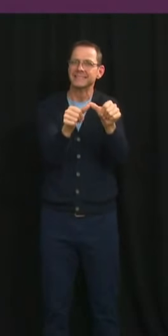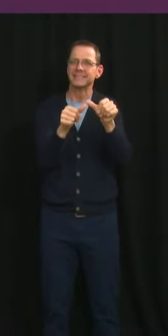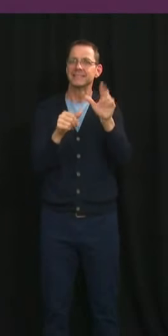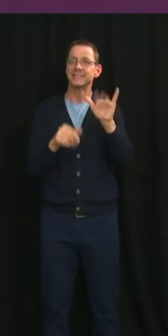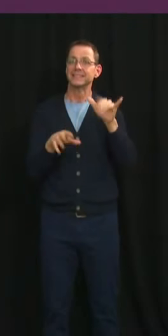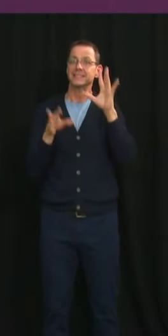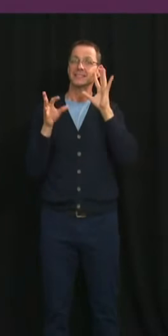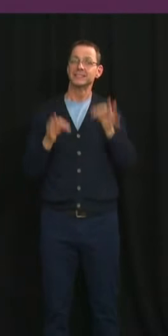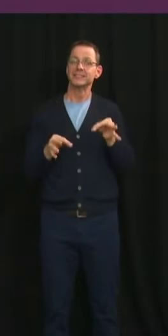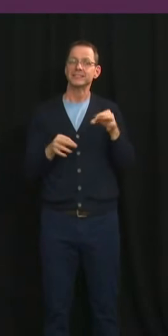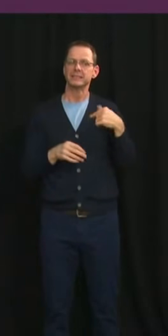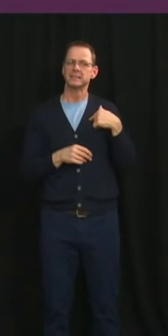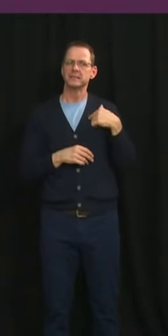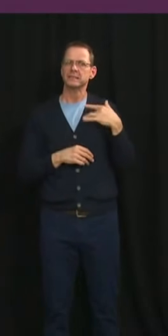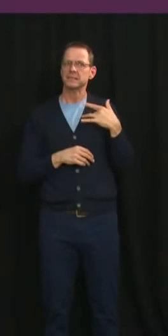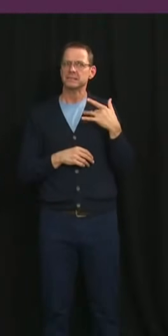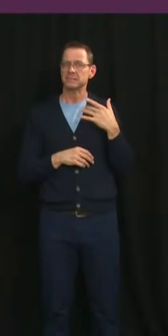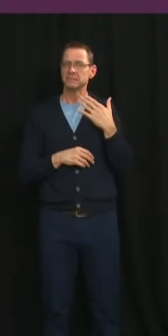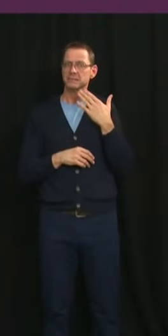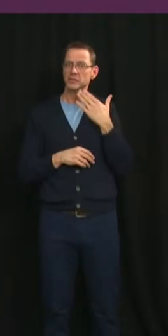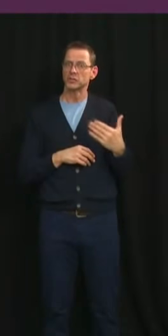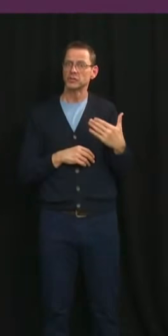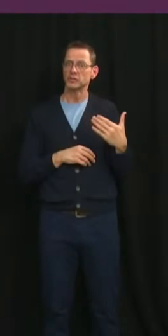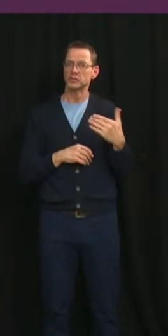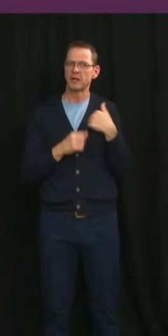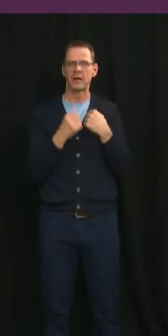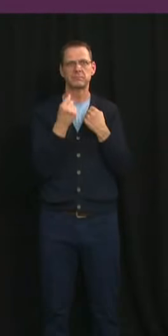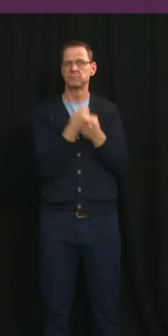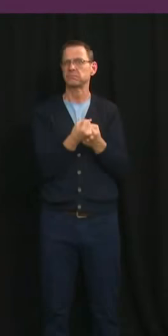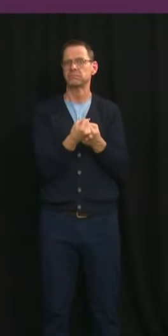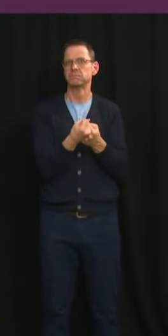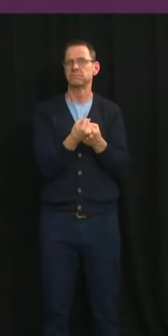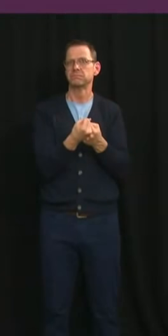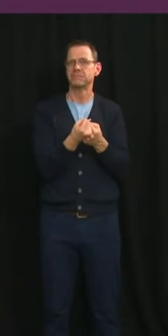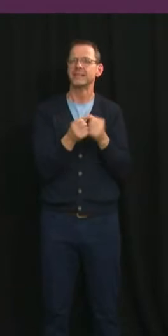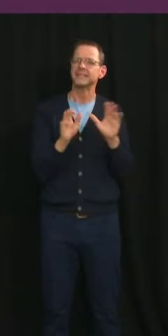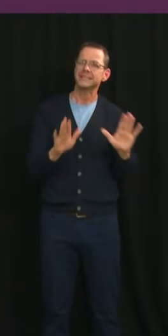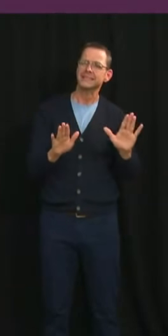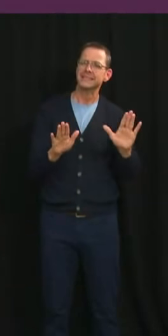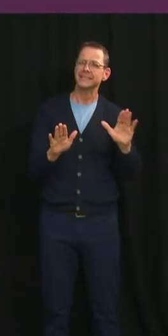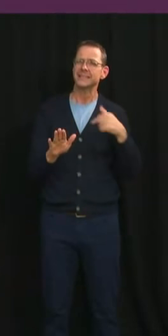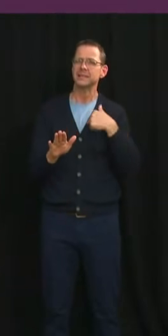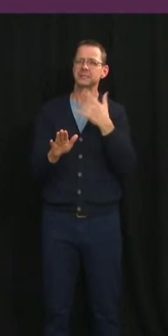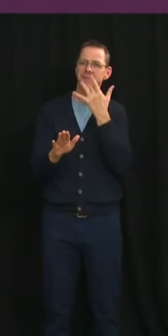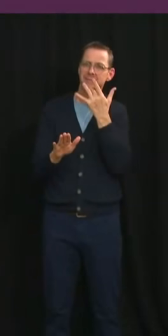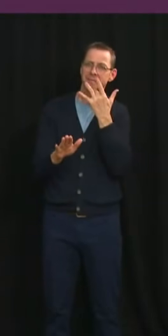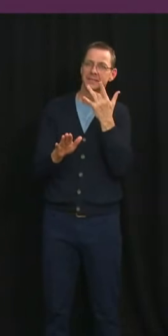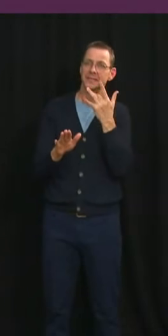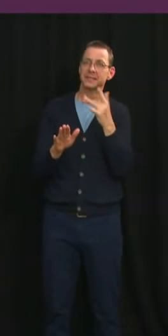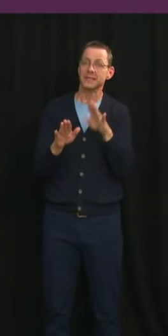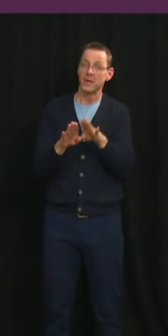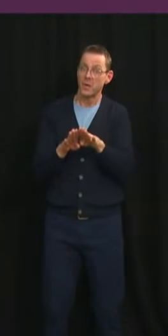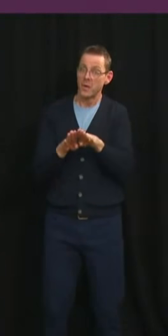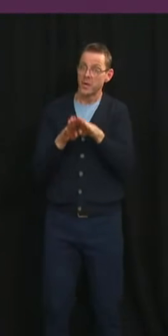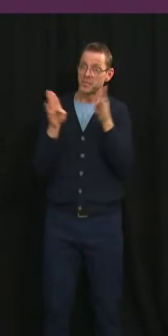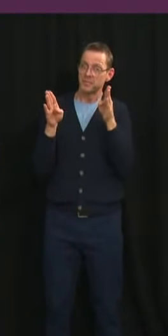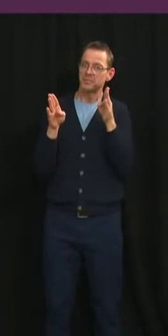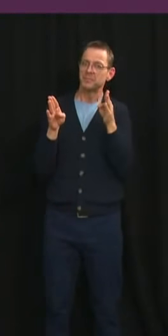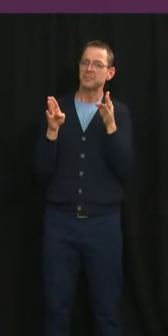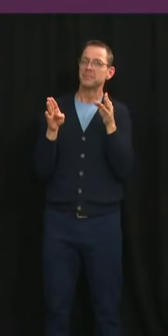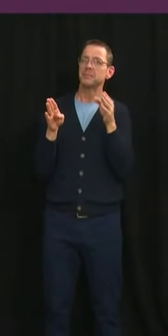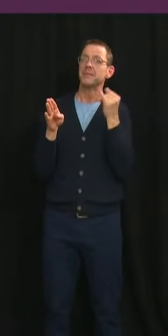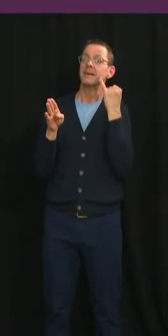do so. I think that would be preferable to the foolish consistency of a prolonged closure of a lot of